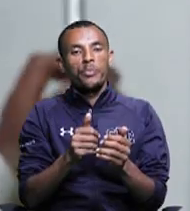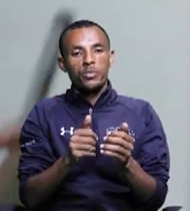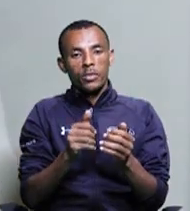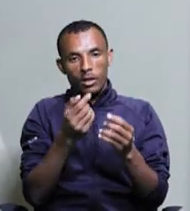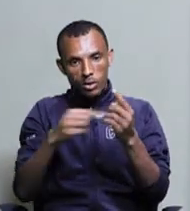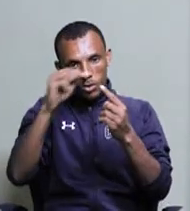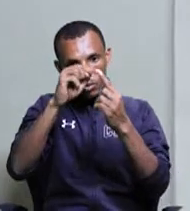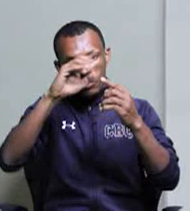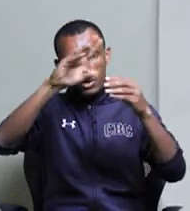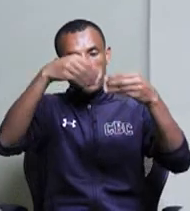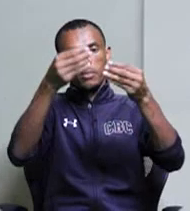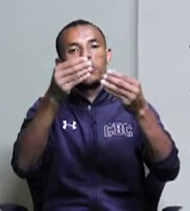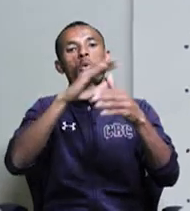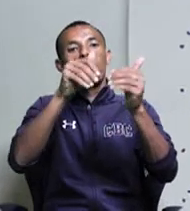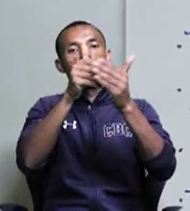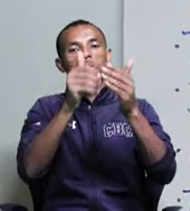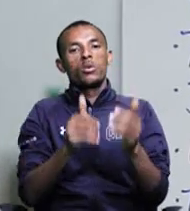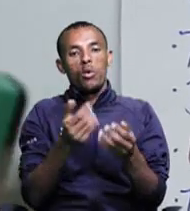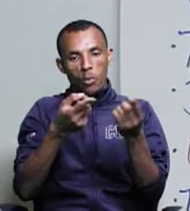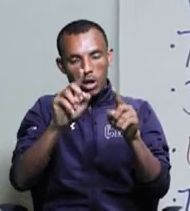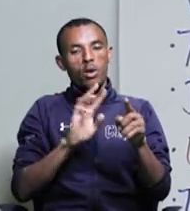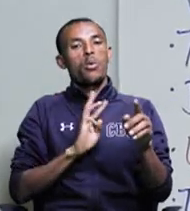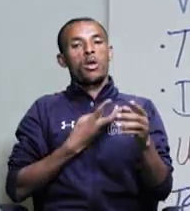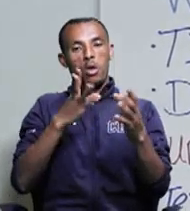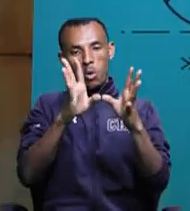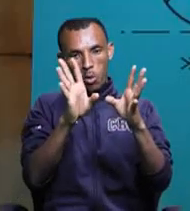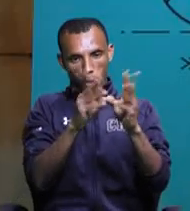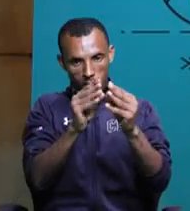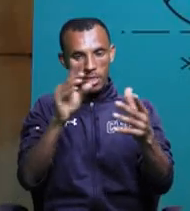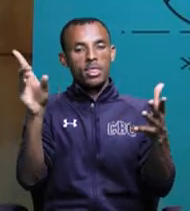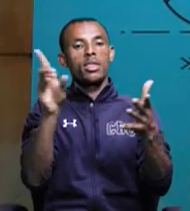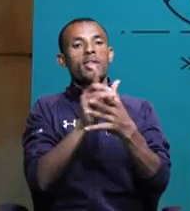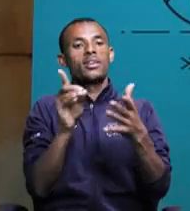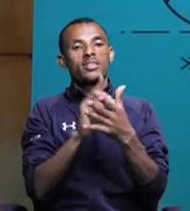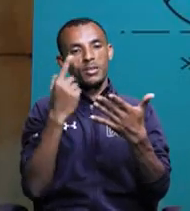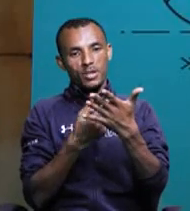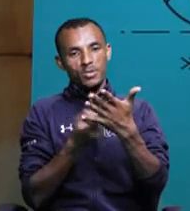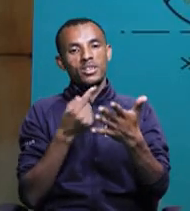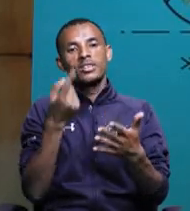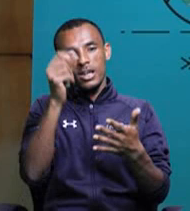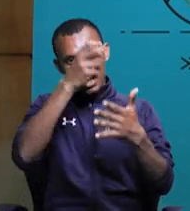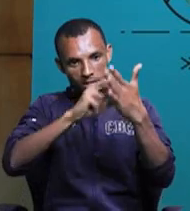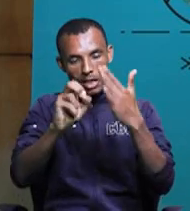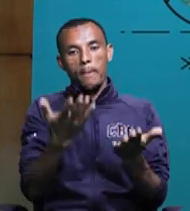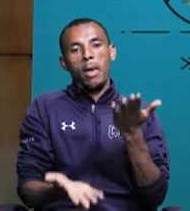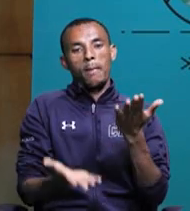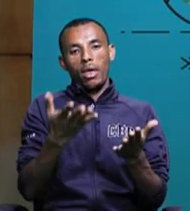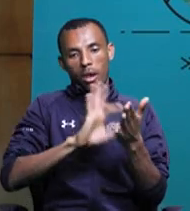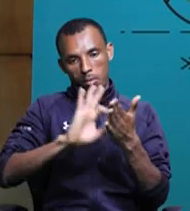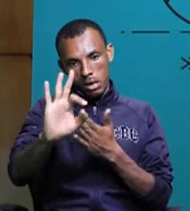In order to give conclusions. When you collect data, sometimes the result may be a